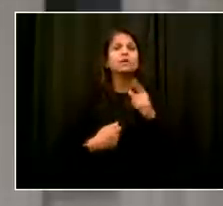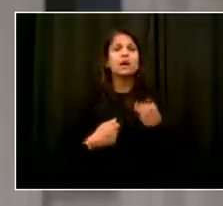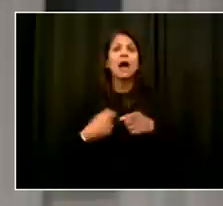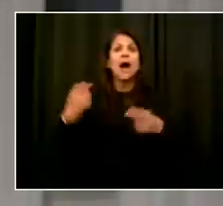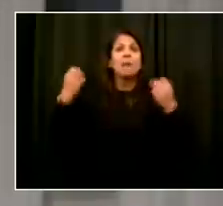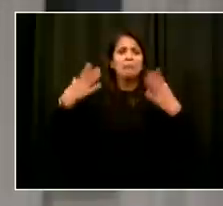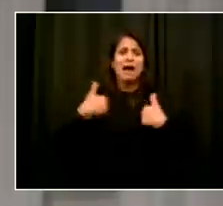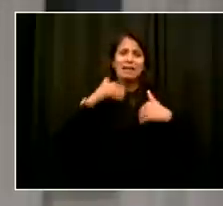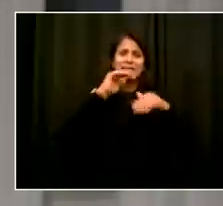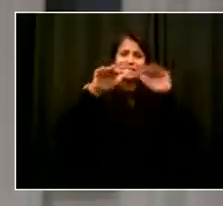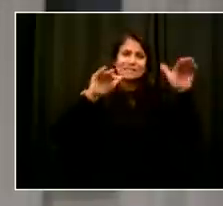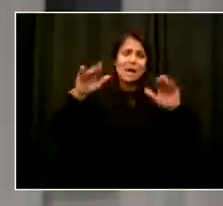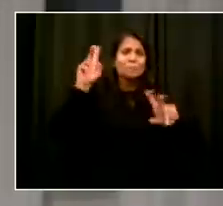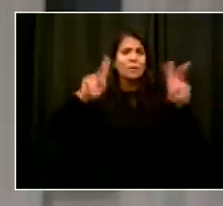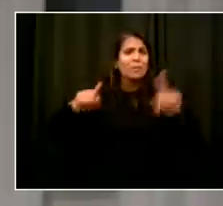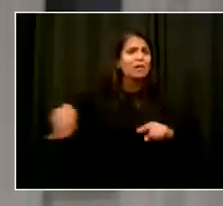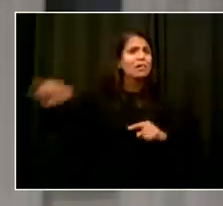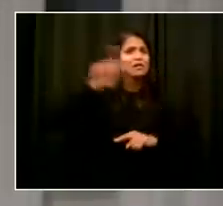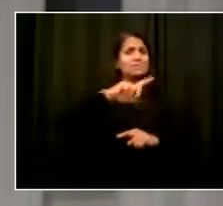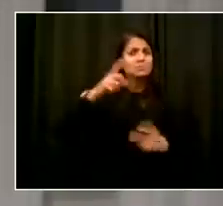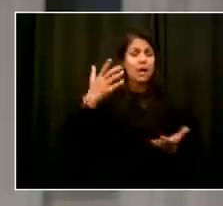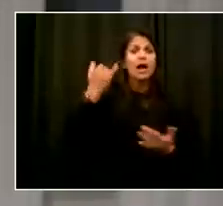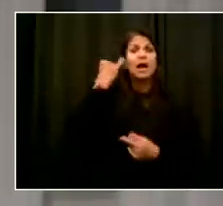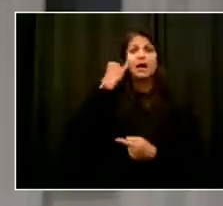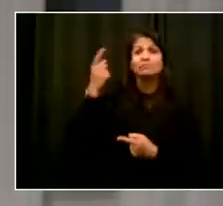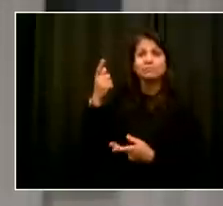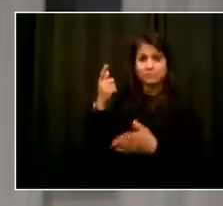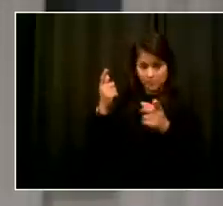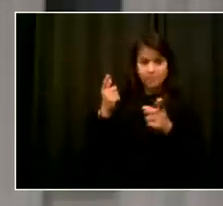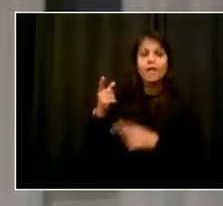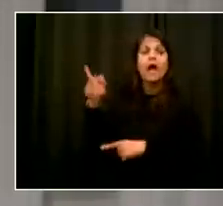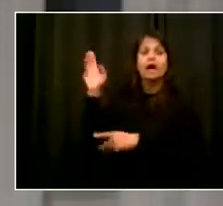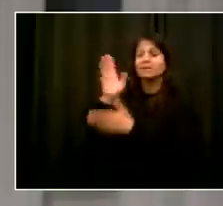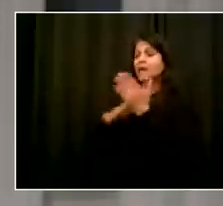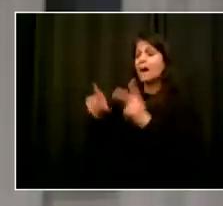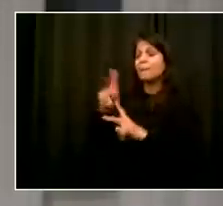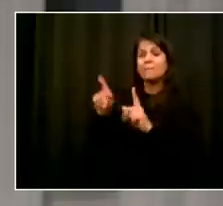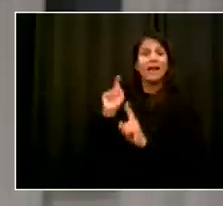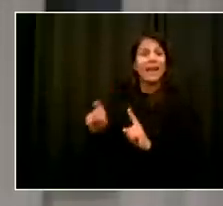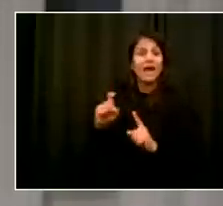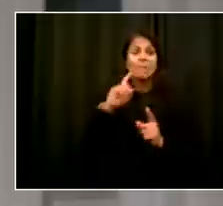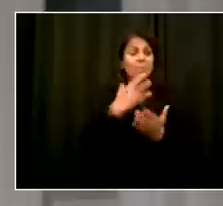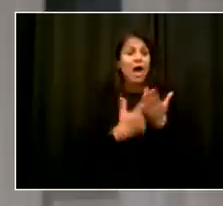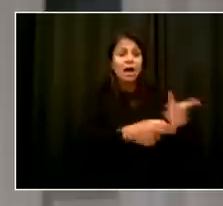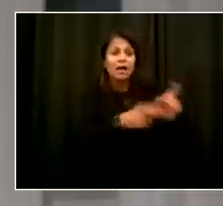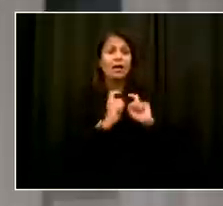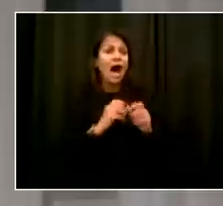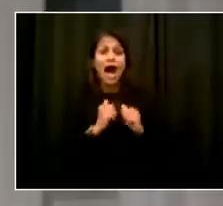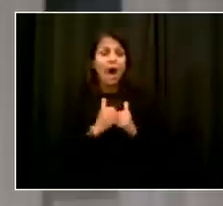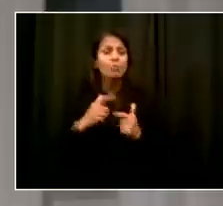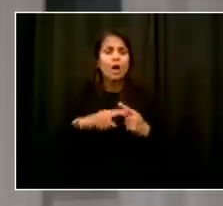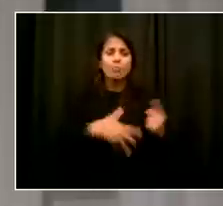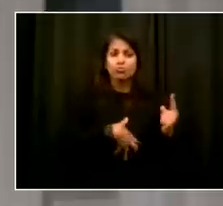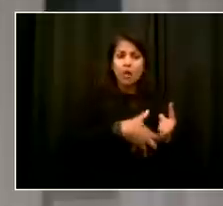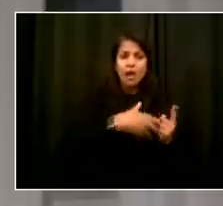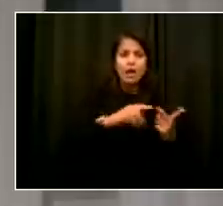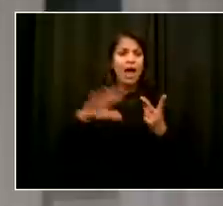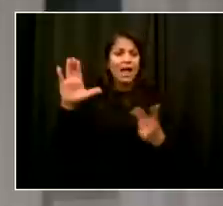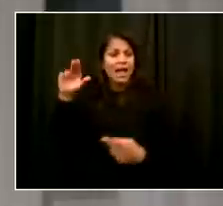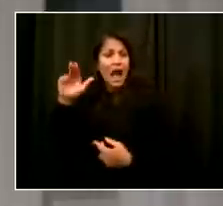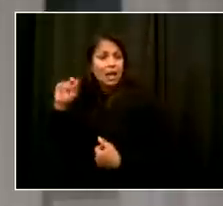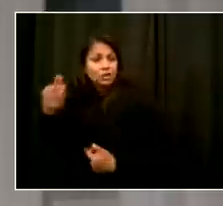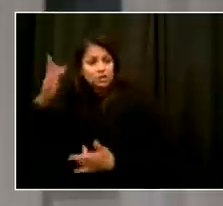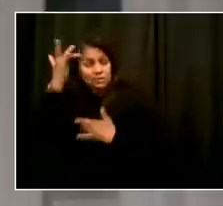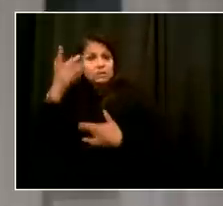few. We all need you. That's why I am so excited about the Give Blood NYC campaign that the city is